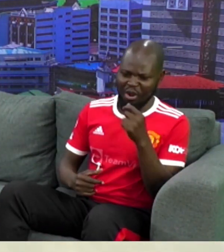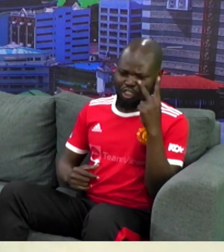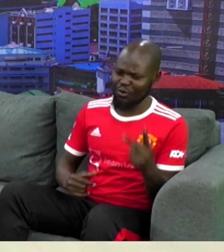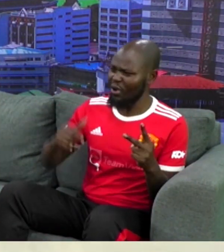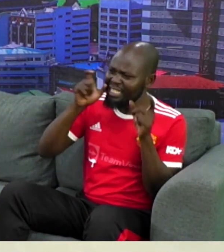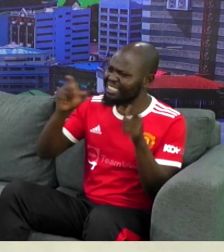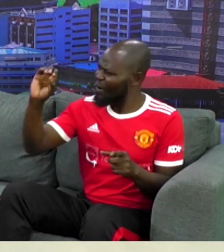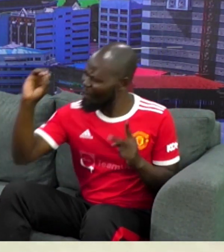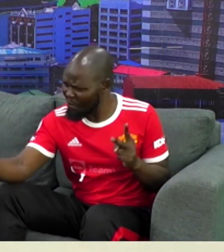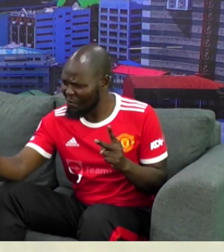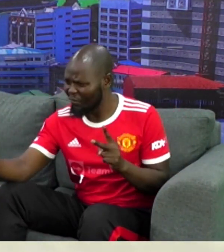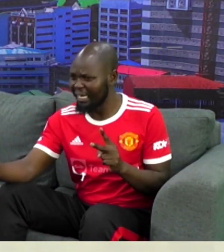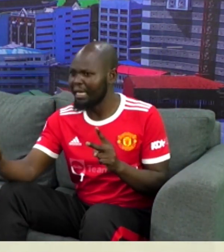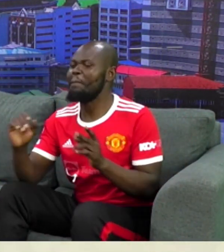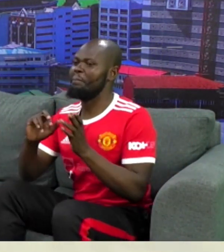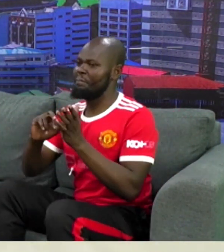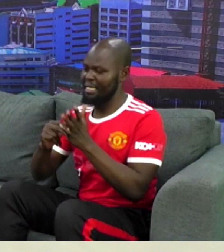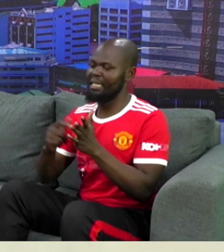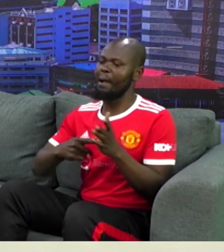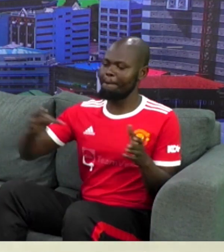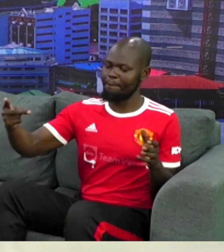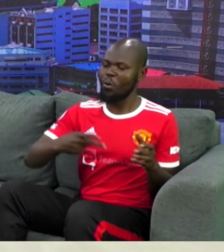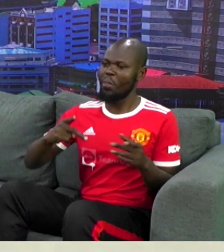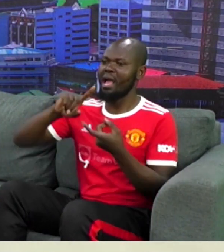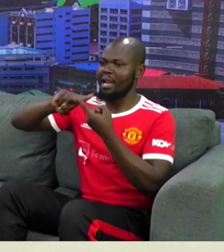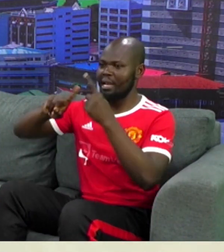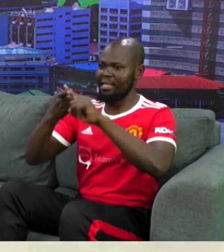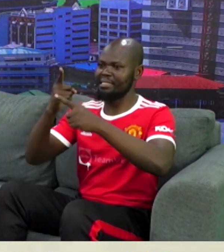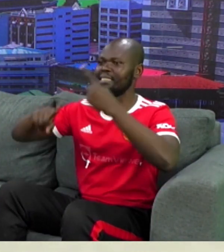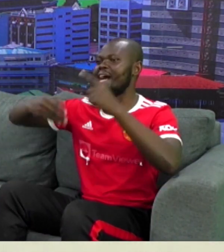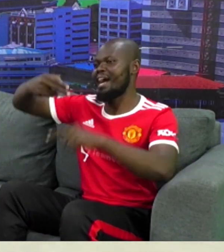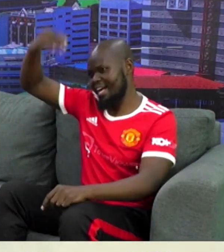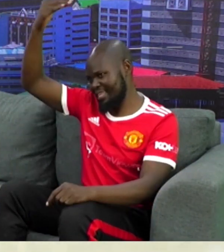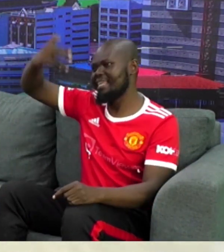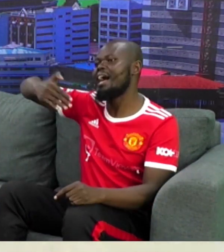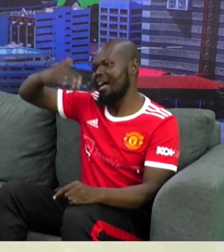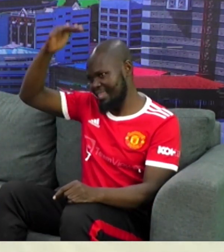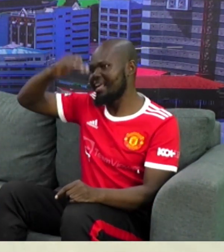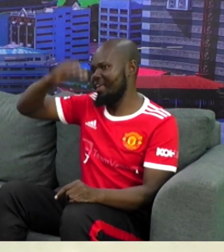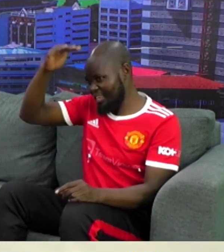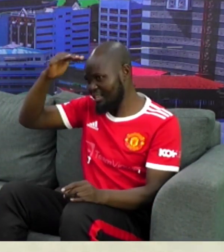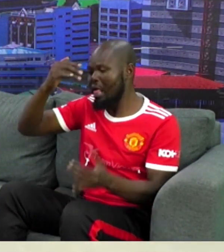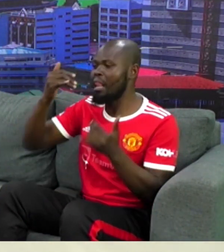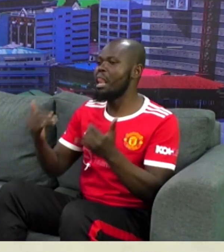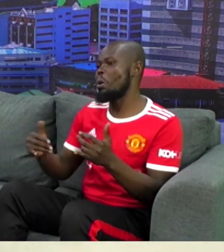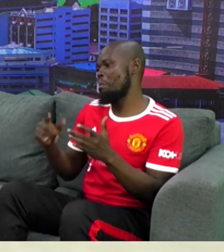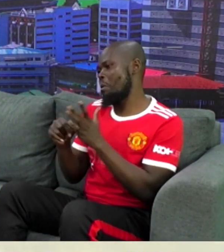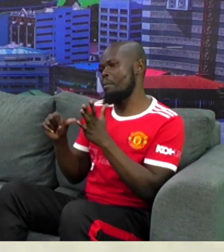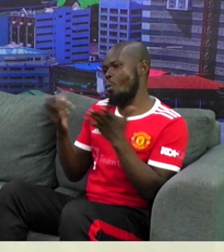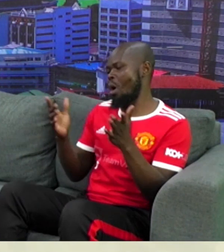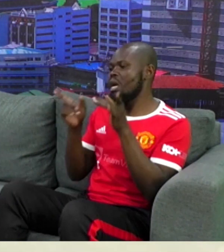Gor Mahia and Tusker, they really scored 2-0, and now Moranga 1-0. I think they have really raised their